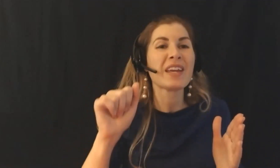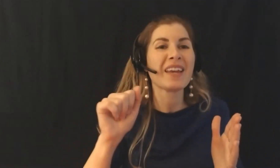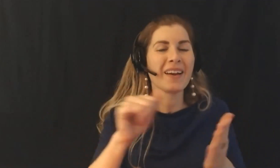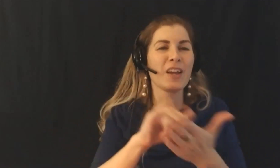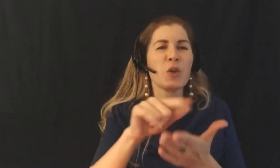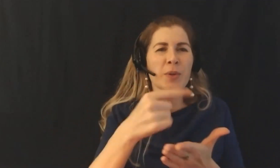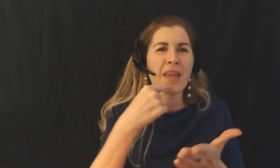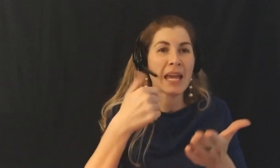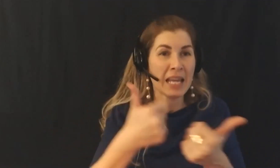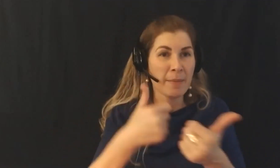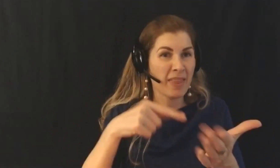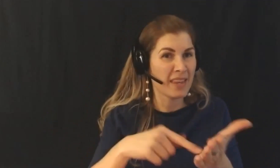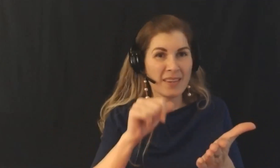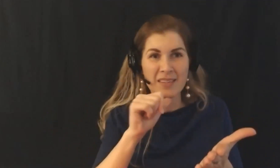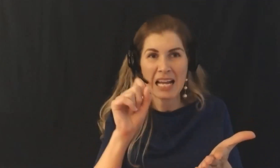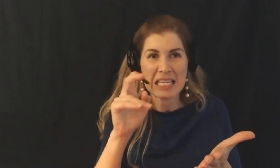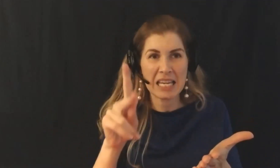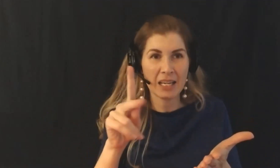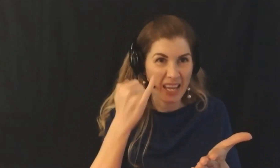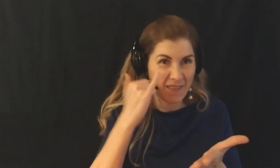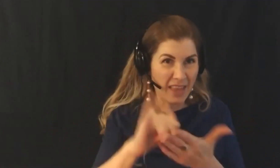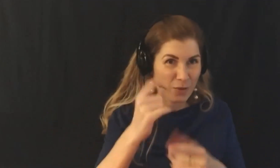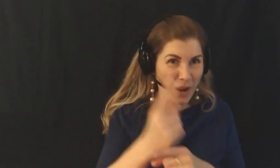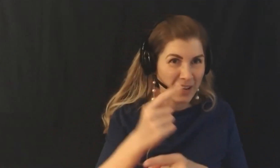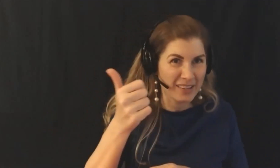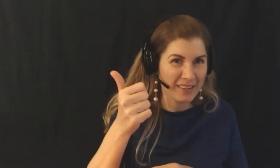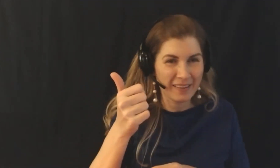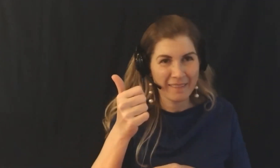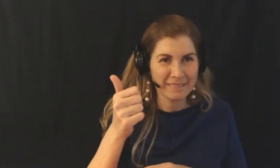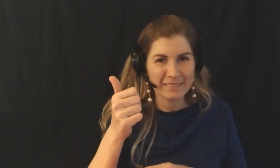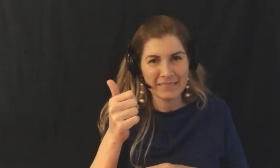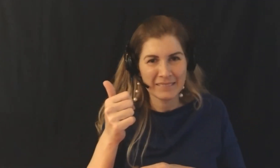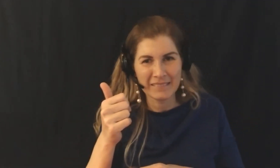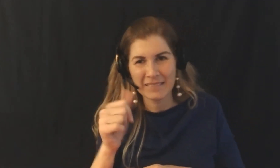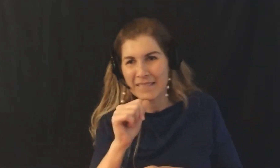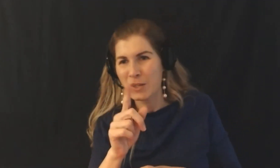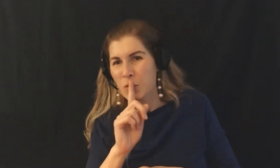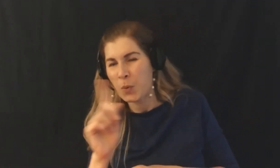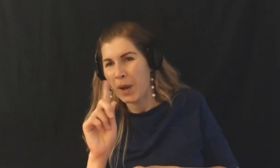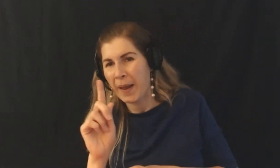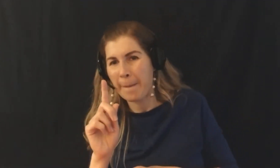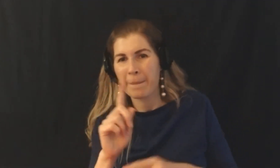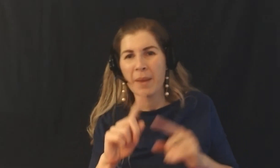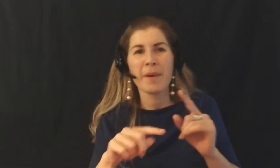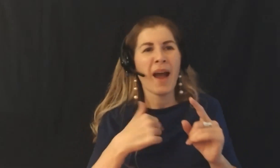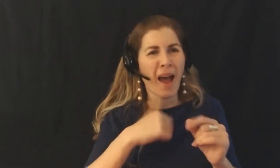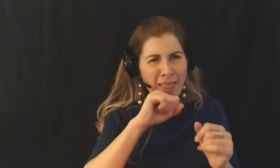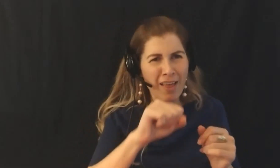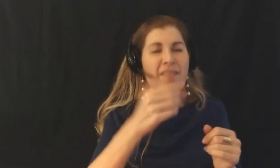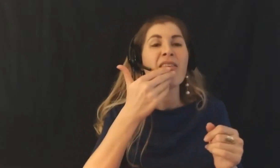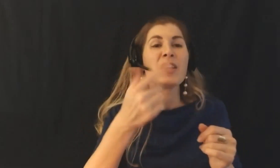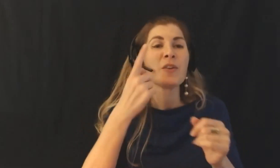stick. You could just give a thumbs up if that's right. I'm not sure where to find you, but I love that you shared. Thank you so